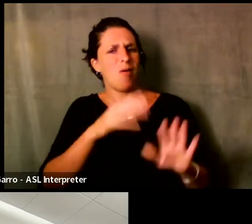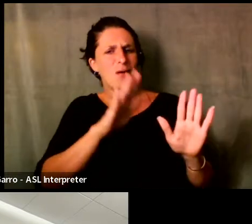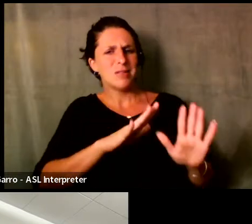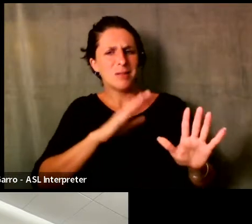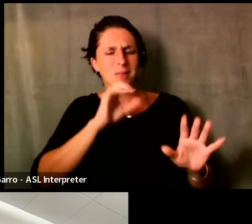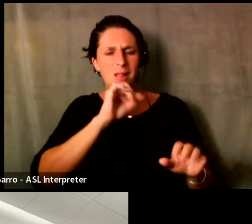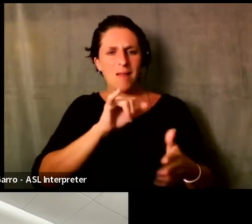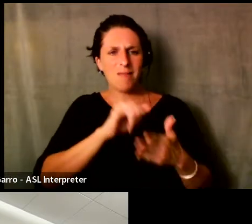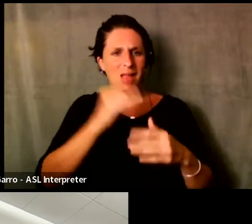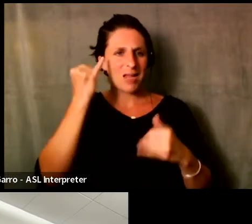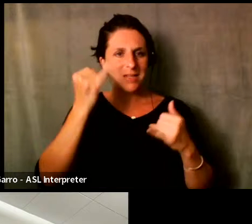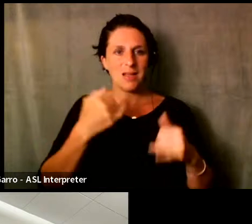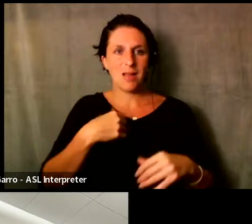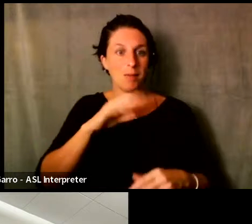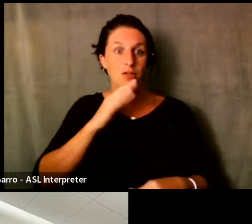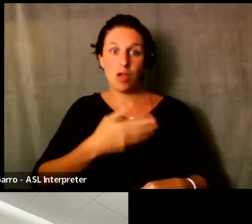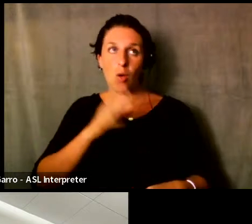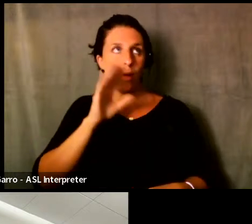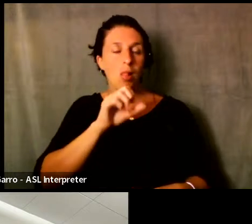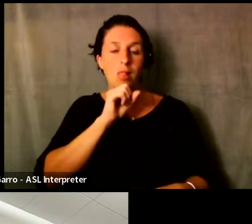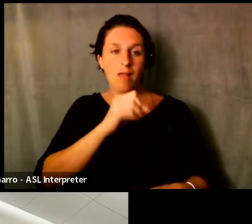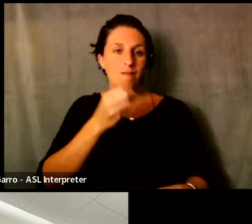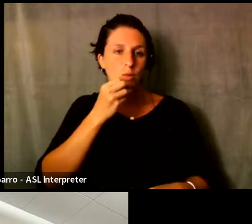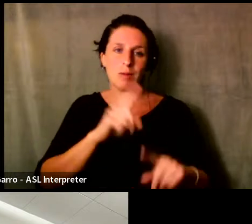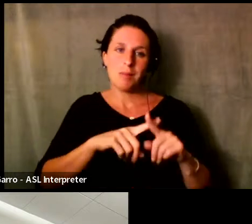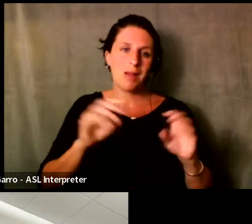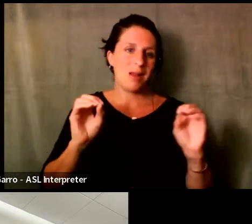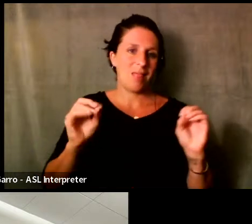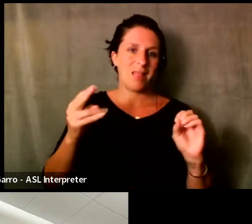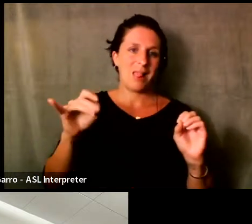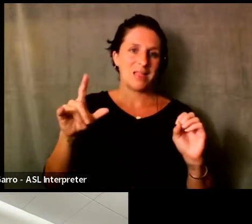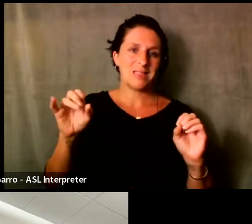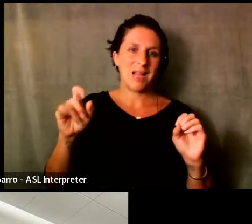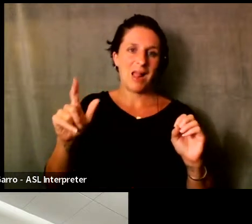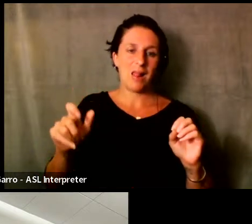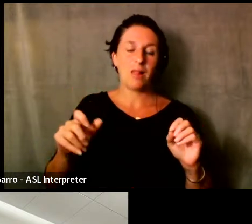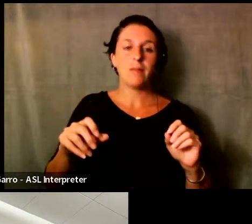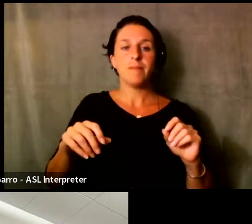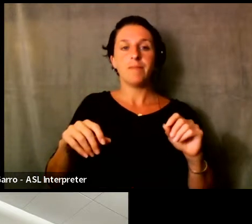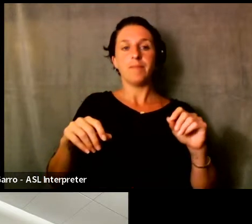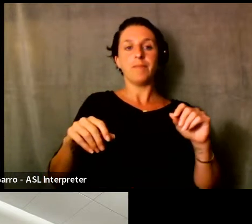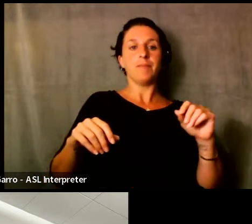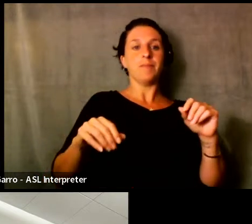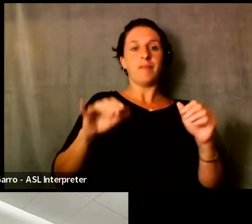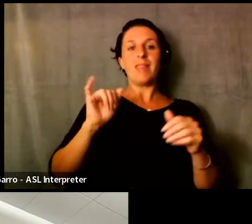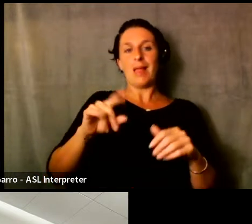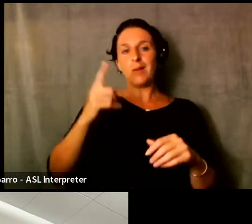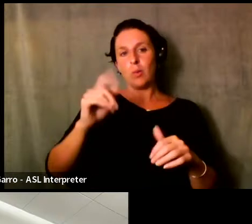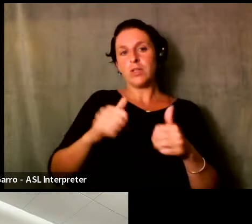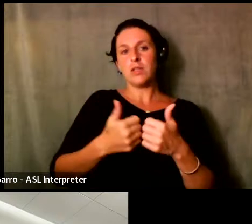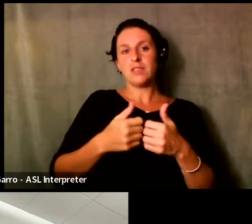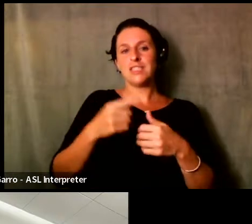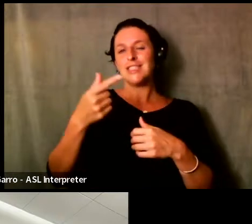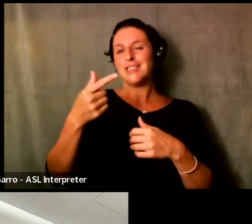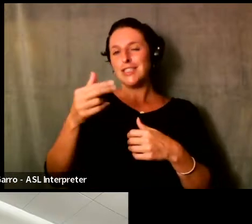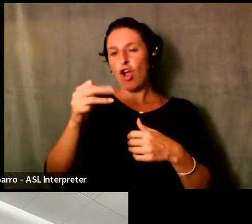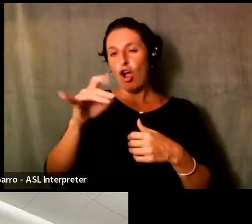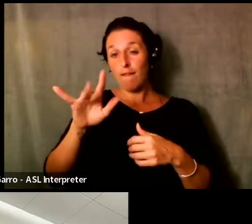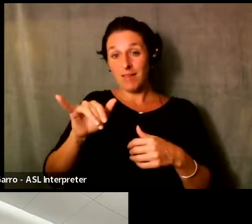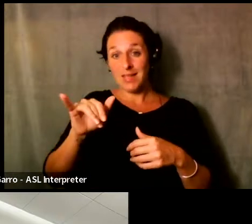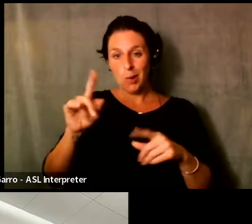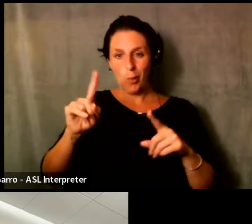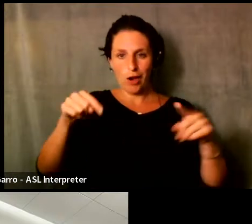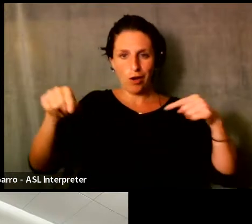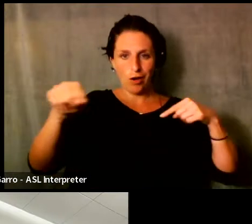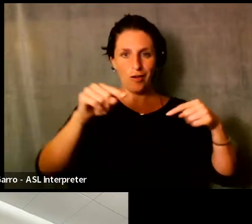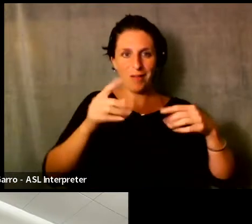like my daughter, she would love to do foods, but there's nothing at Hillsdale for that. Yeah, and that's the one challenge is like that geography does matter. And so we have